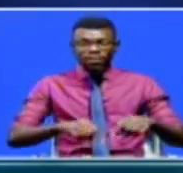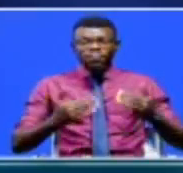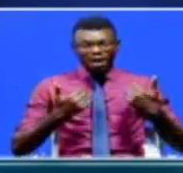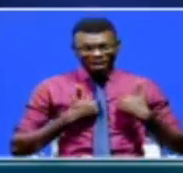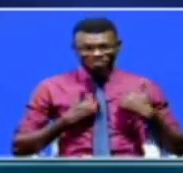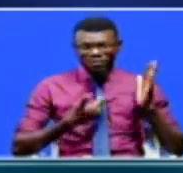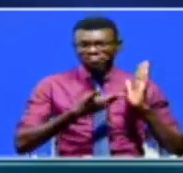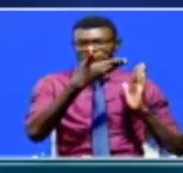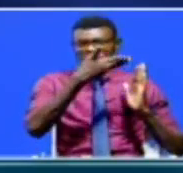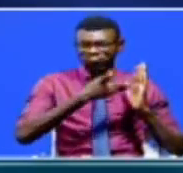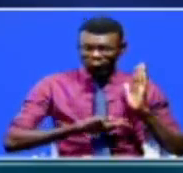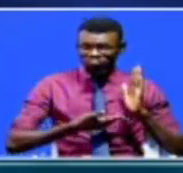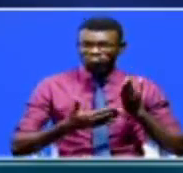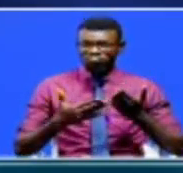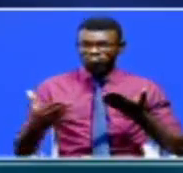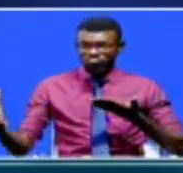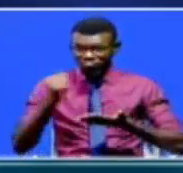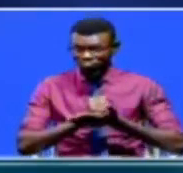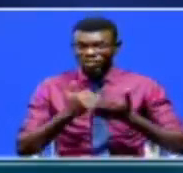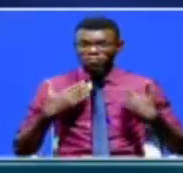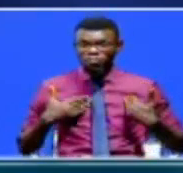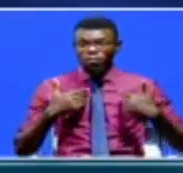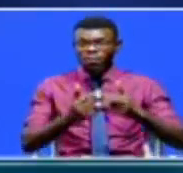following appointments.